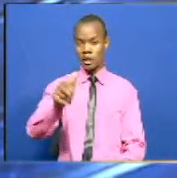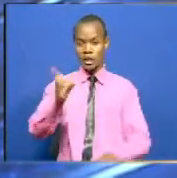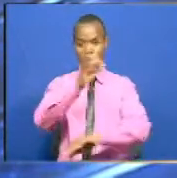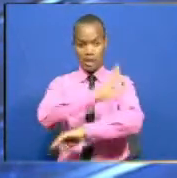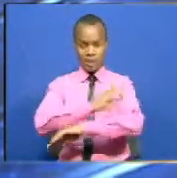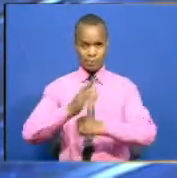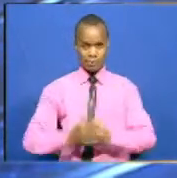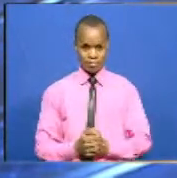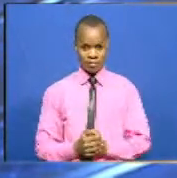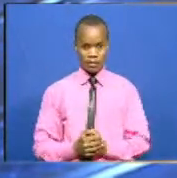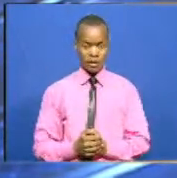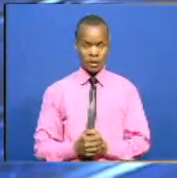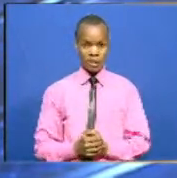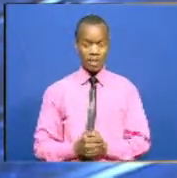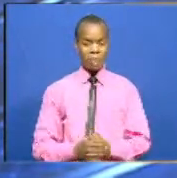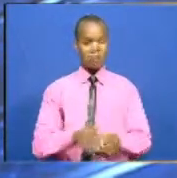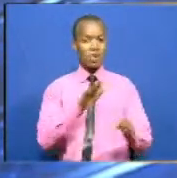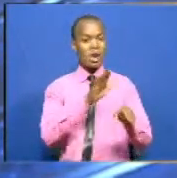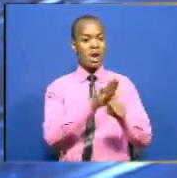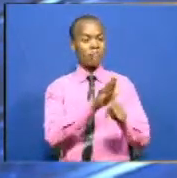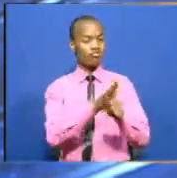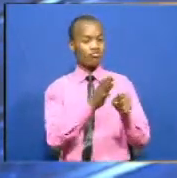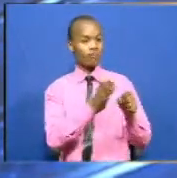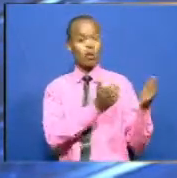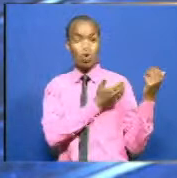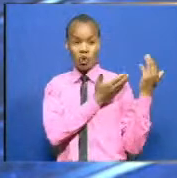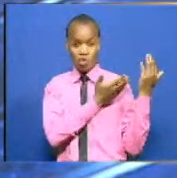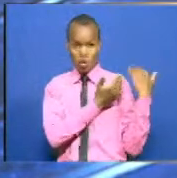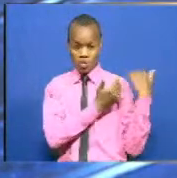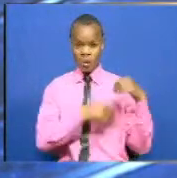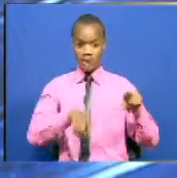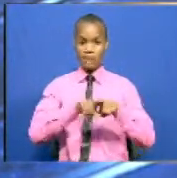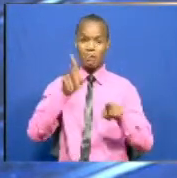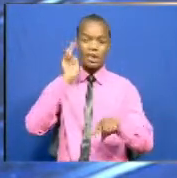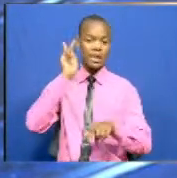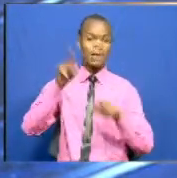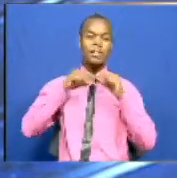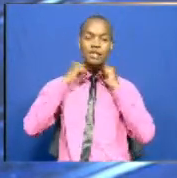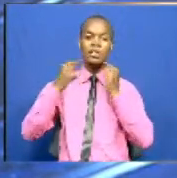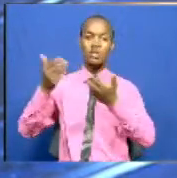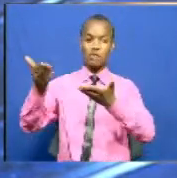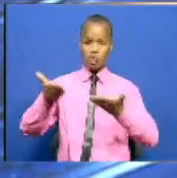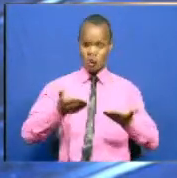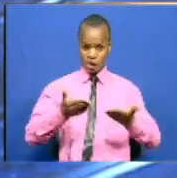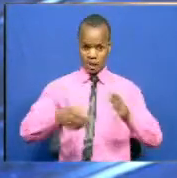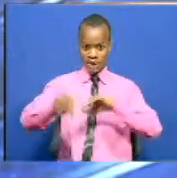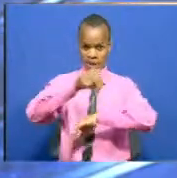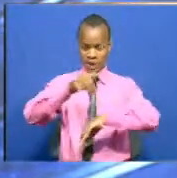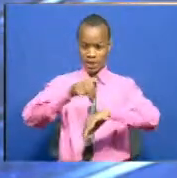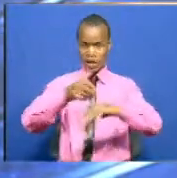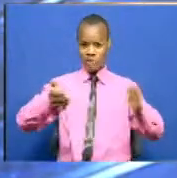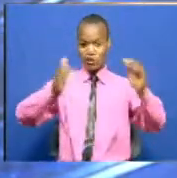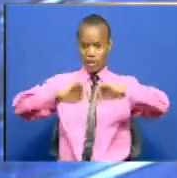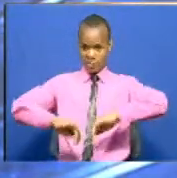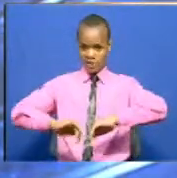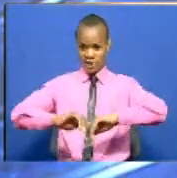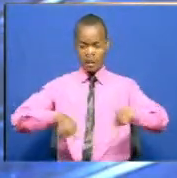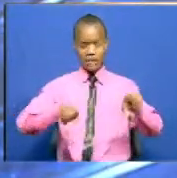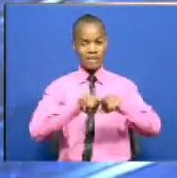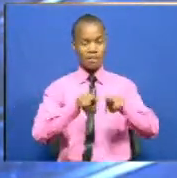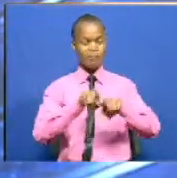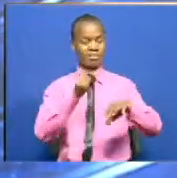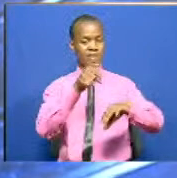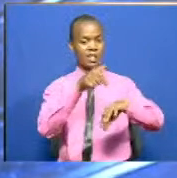with expectations of hosting the national event, and the sprucing of the town has been going on to match